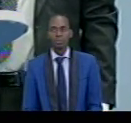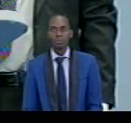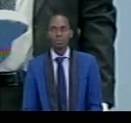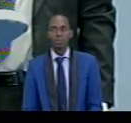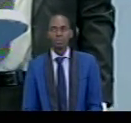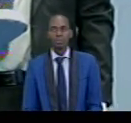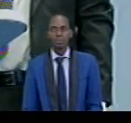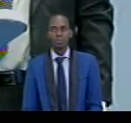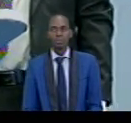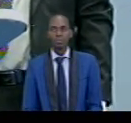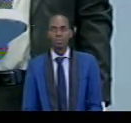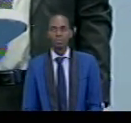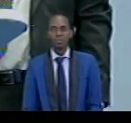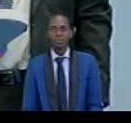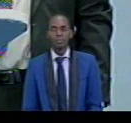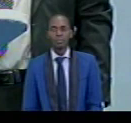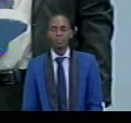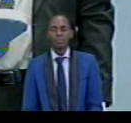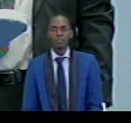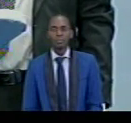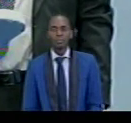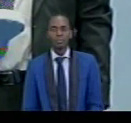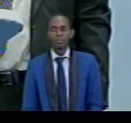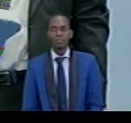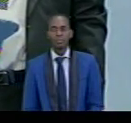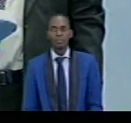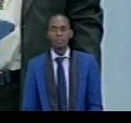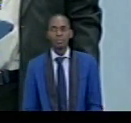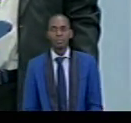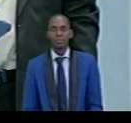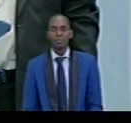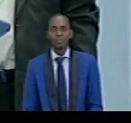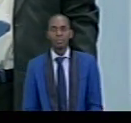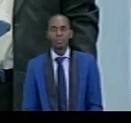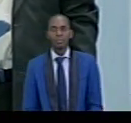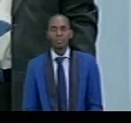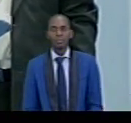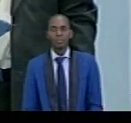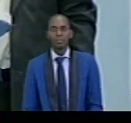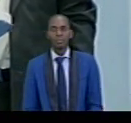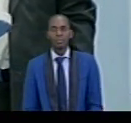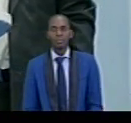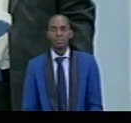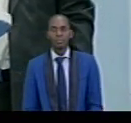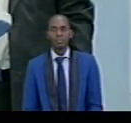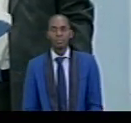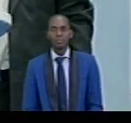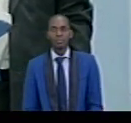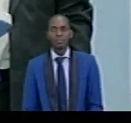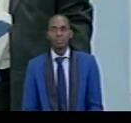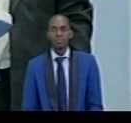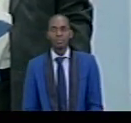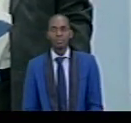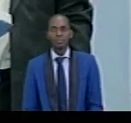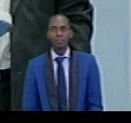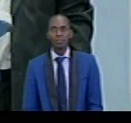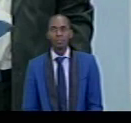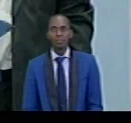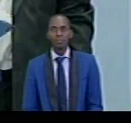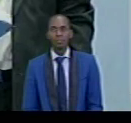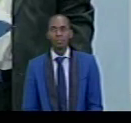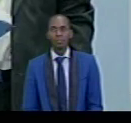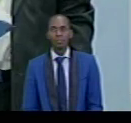l'apôtre Chabi Raymond de l'église Bon Pâturage de